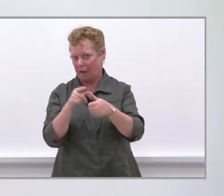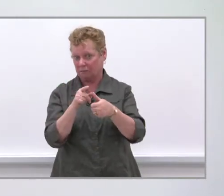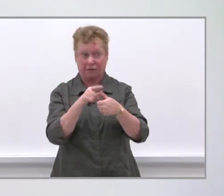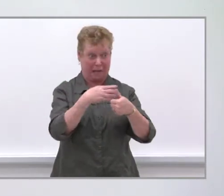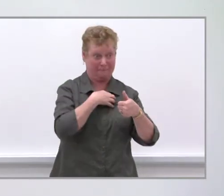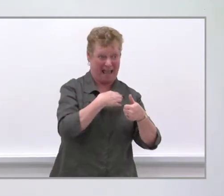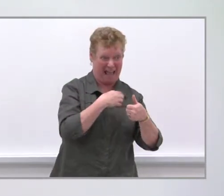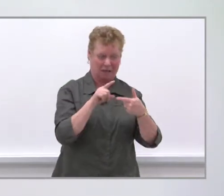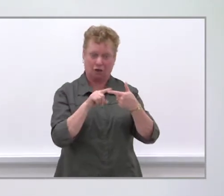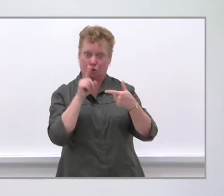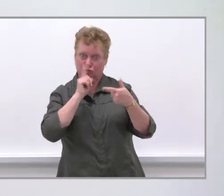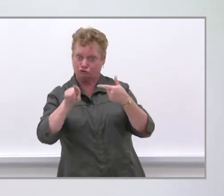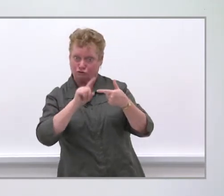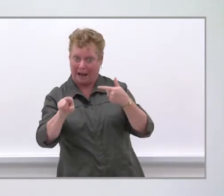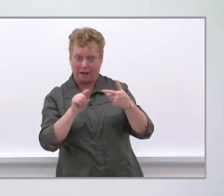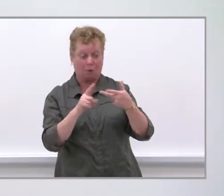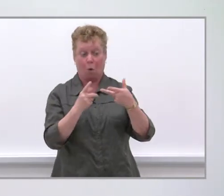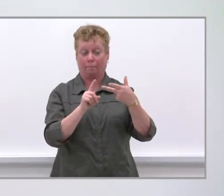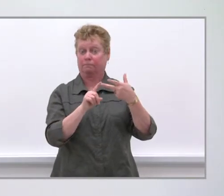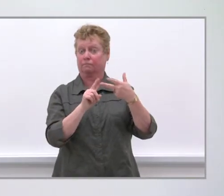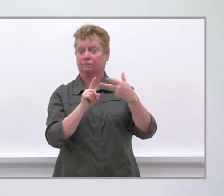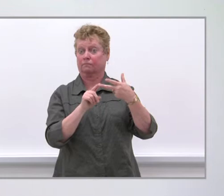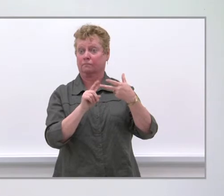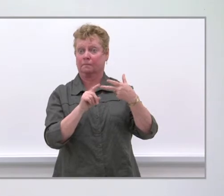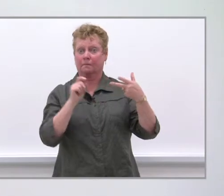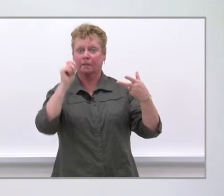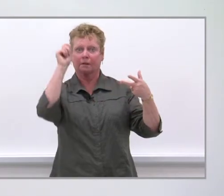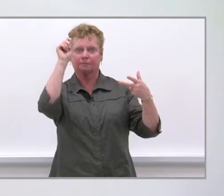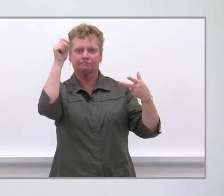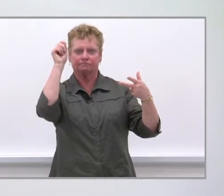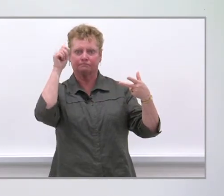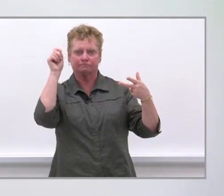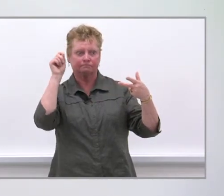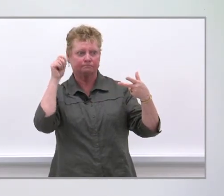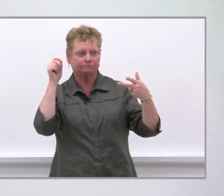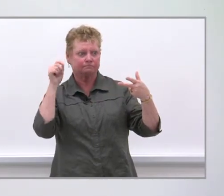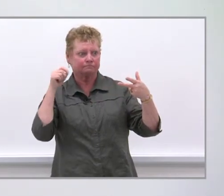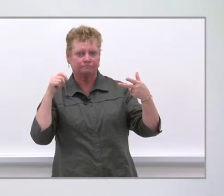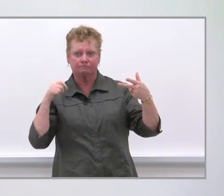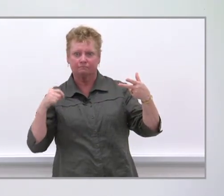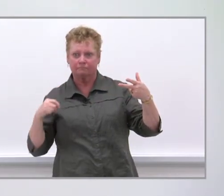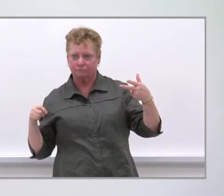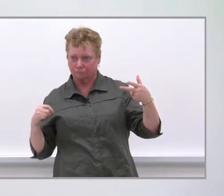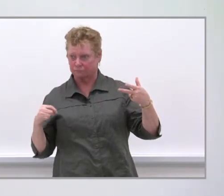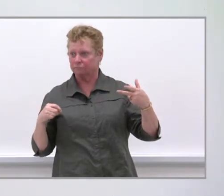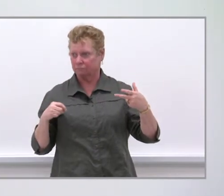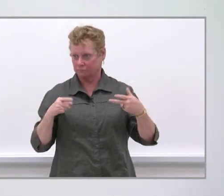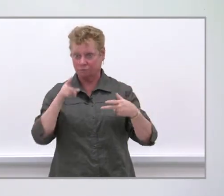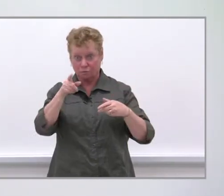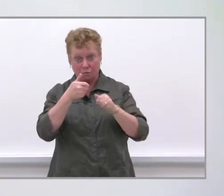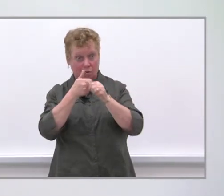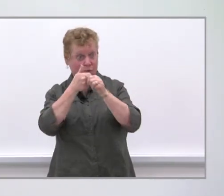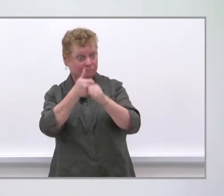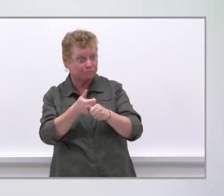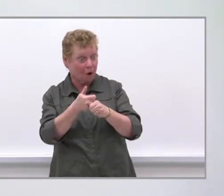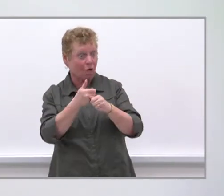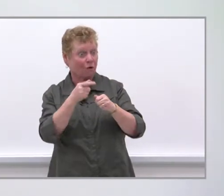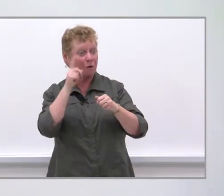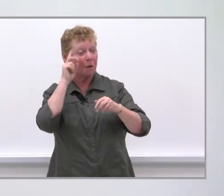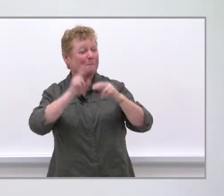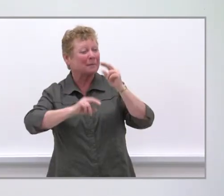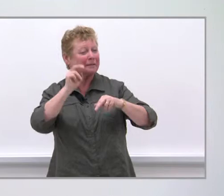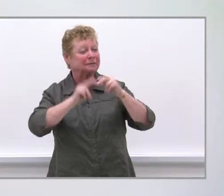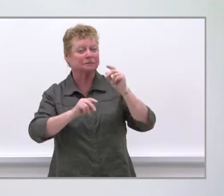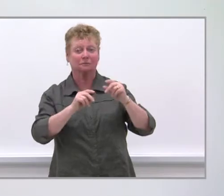We could create a checklist based on the principle of universal design. So we could